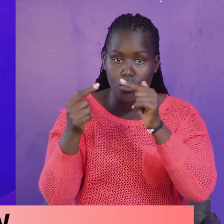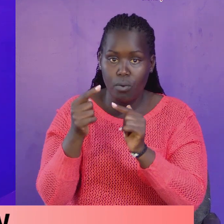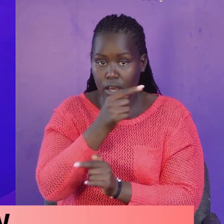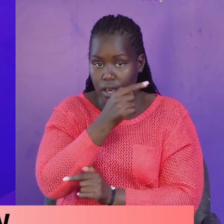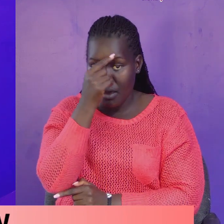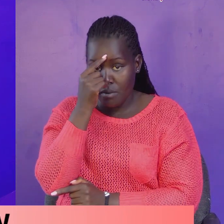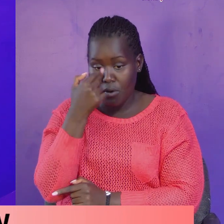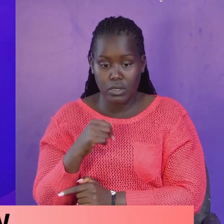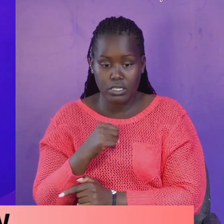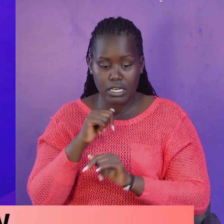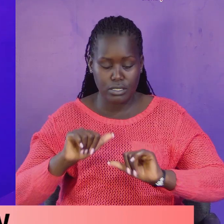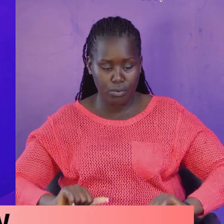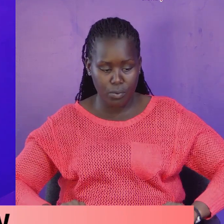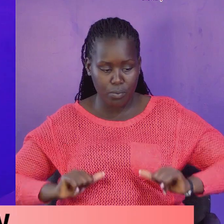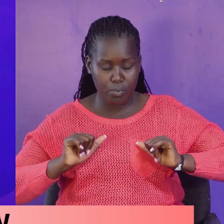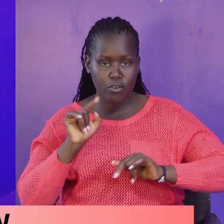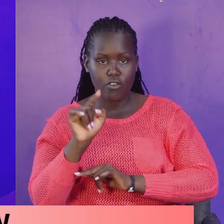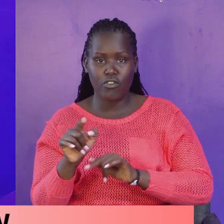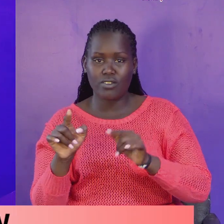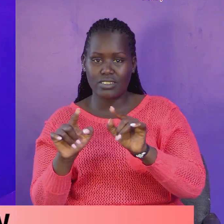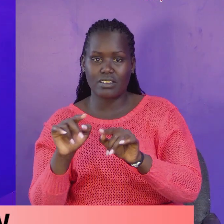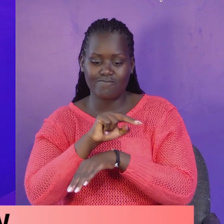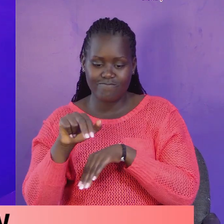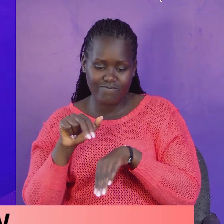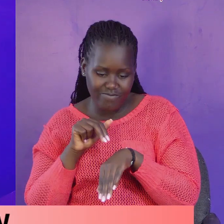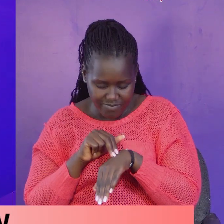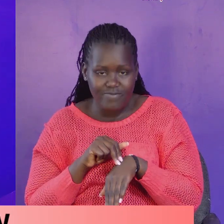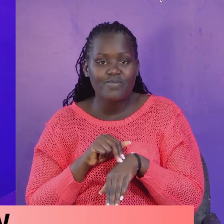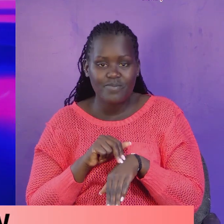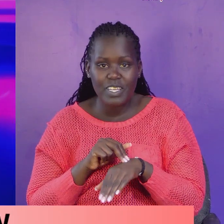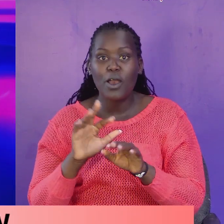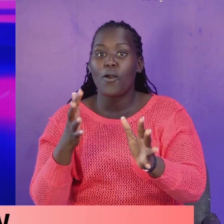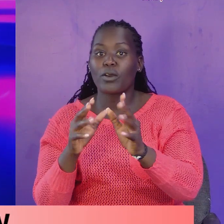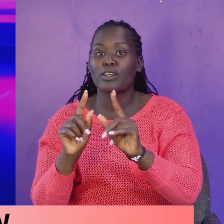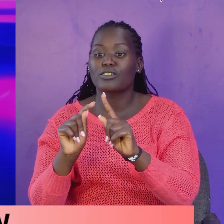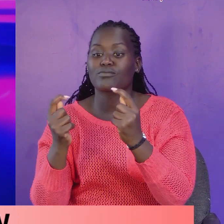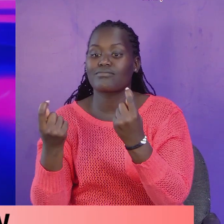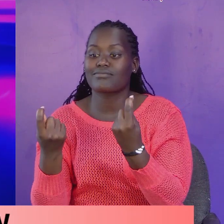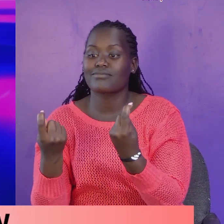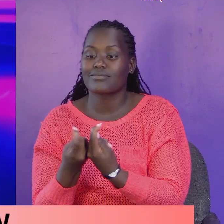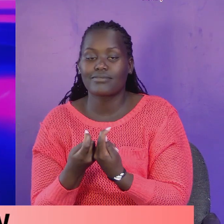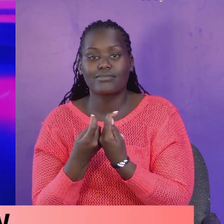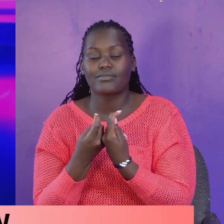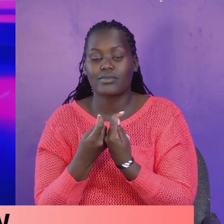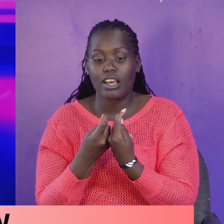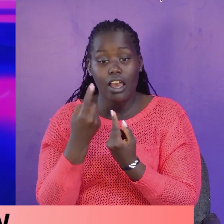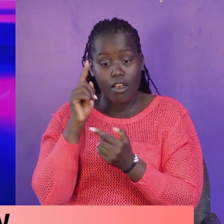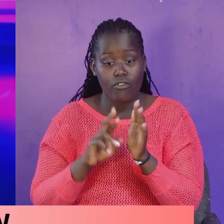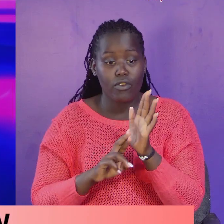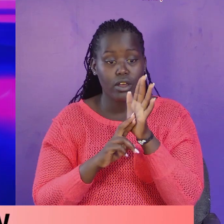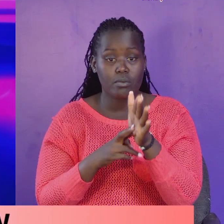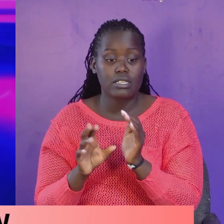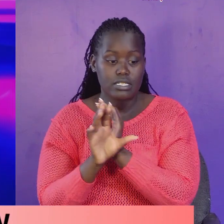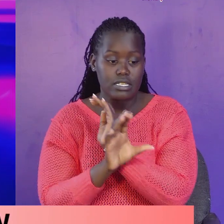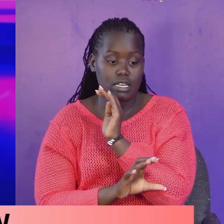we are proud of you as a nation. Congratulations to the teams for representing our country